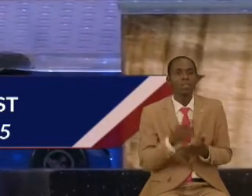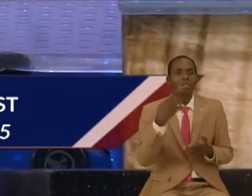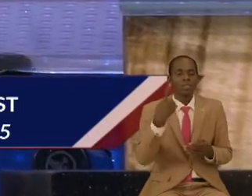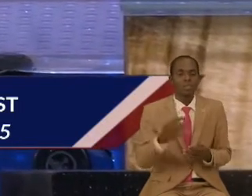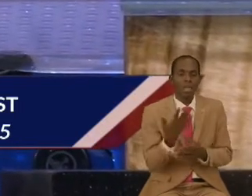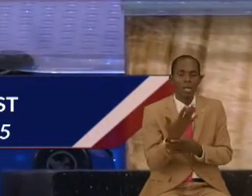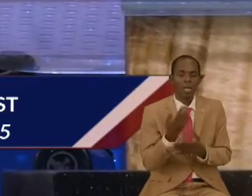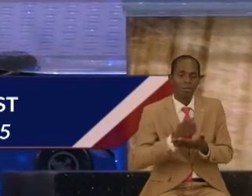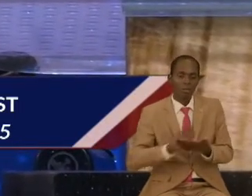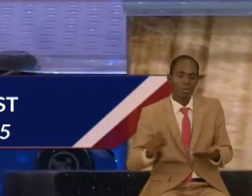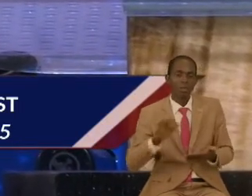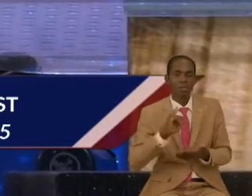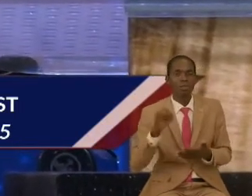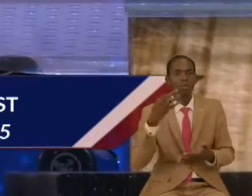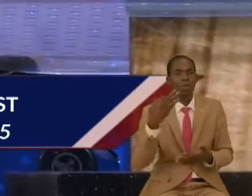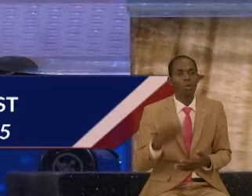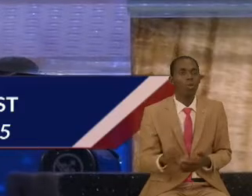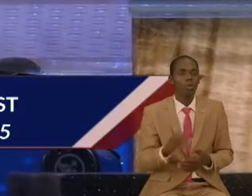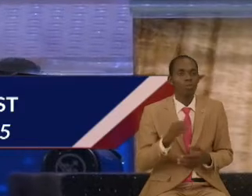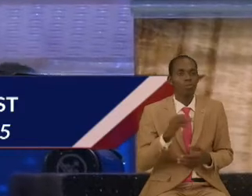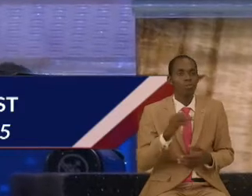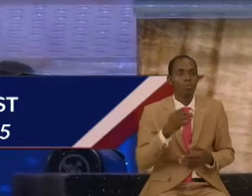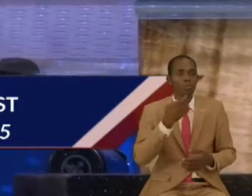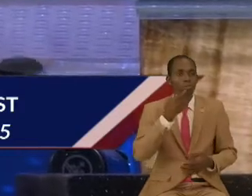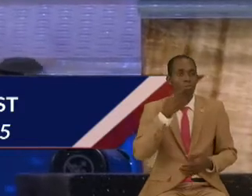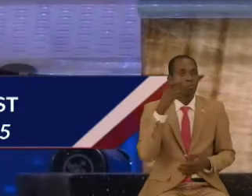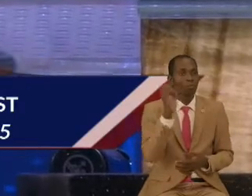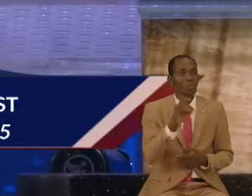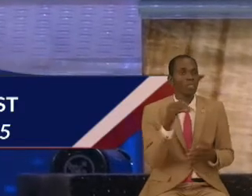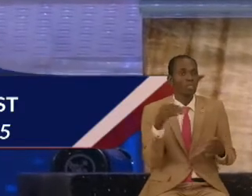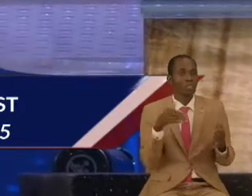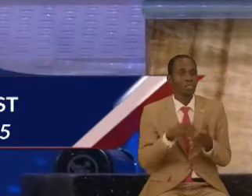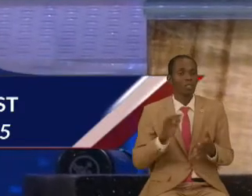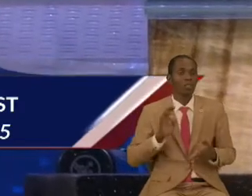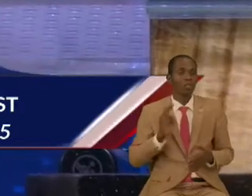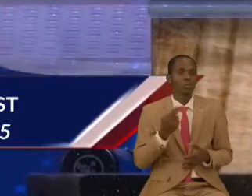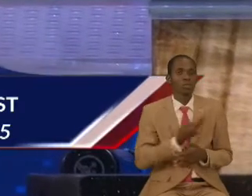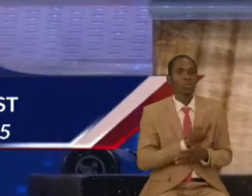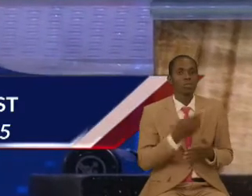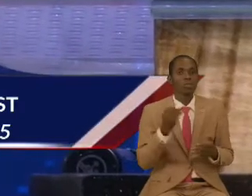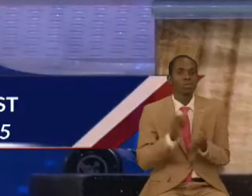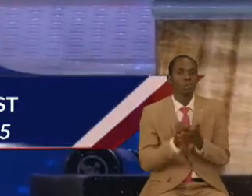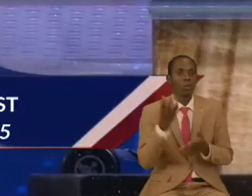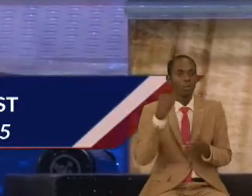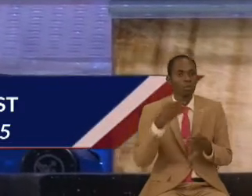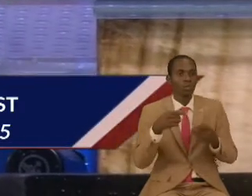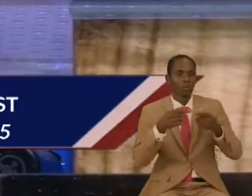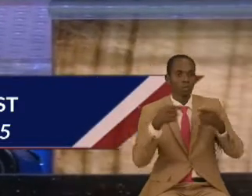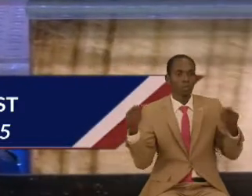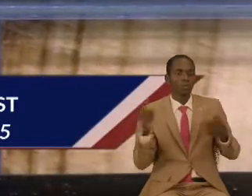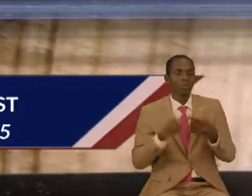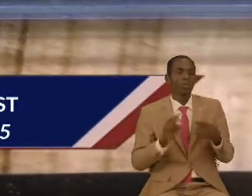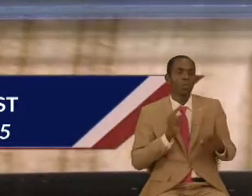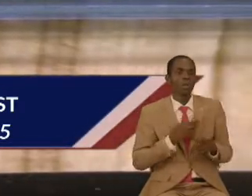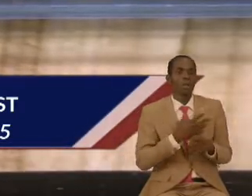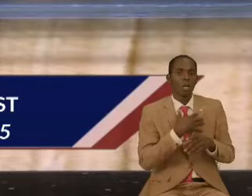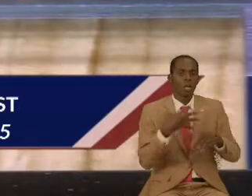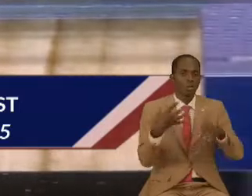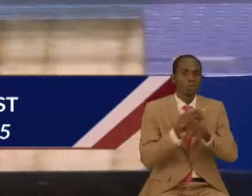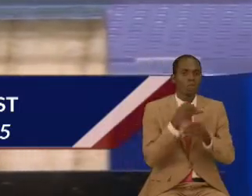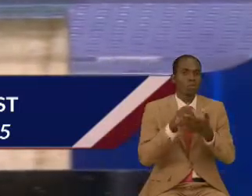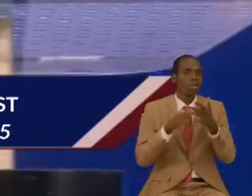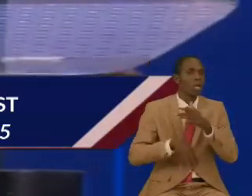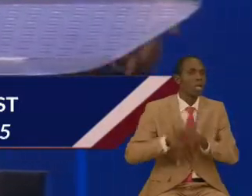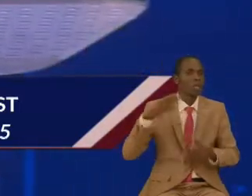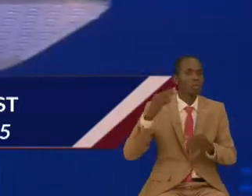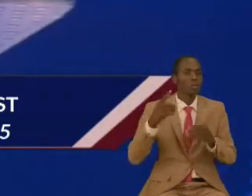handwriting of ordinances against us, which was contrary to us. And he took it out of